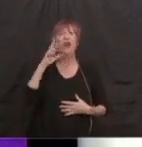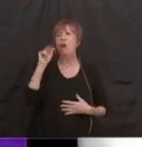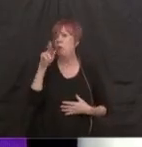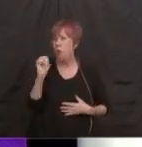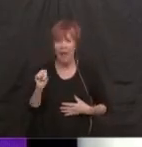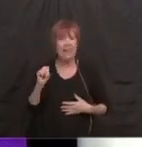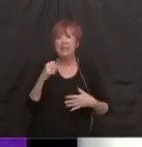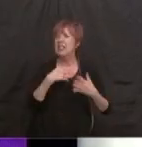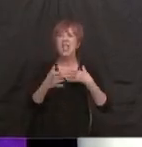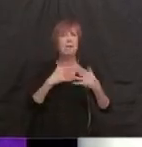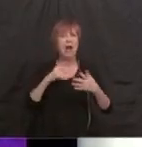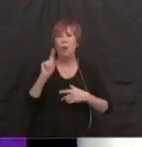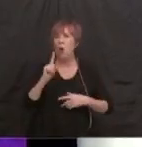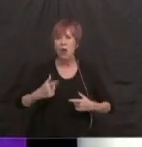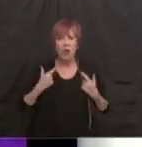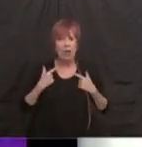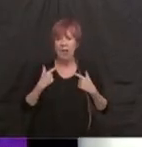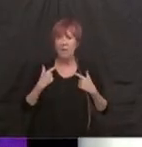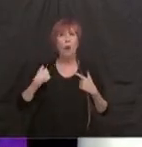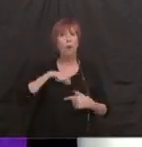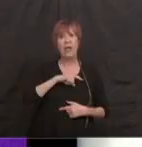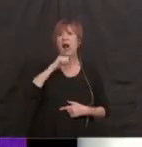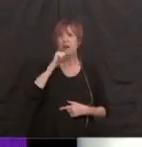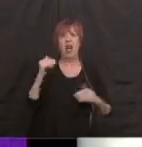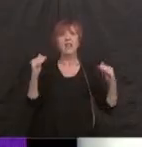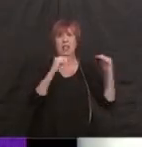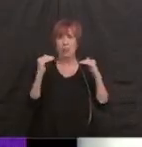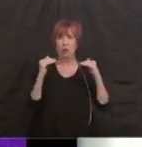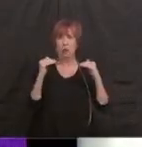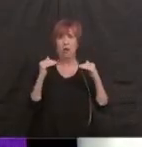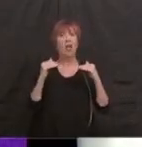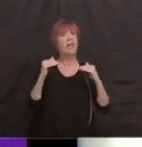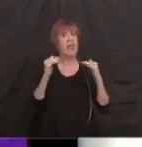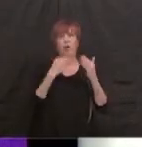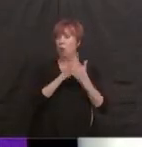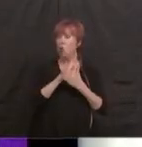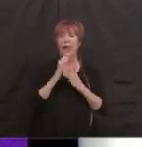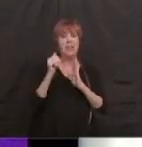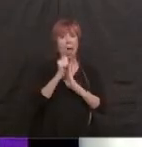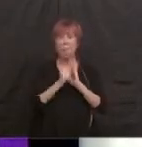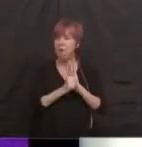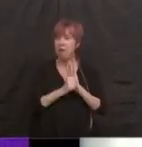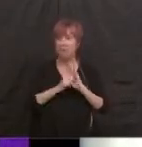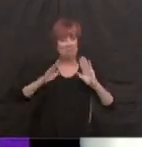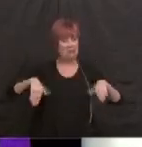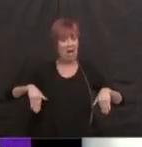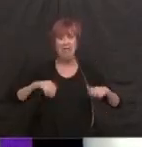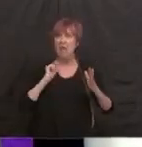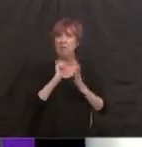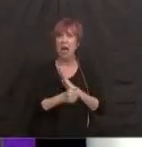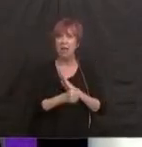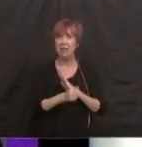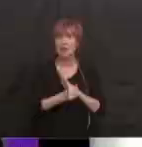Rights Amendment has failed to pass for 80 years. We're not there yet. So coalition building is critical in order for women to